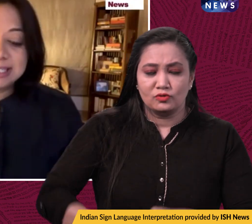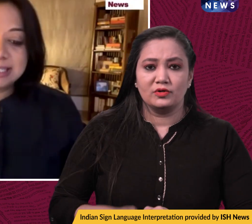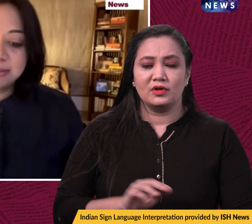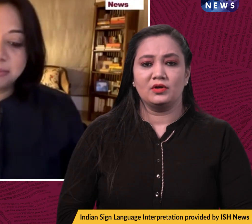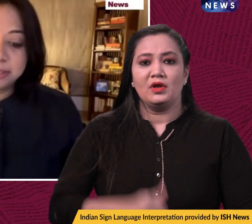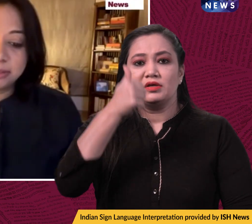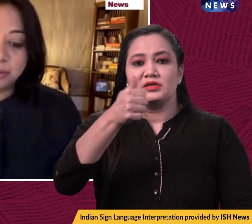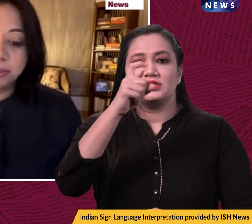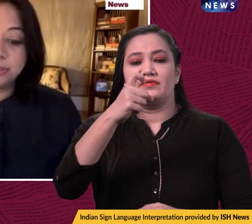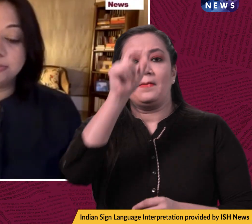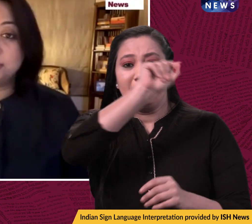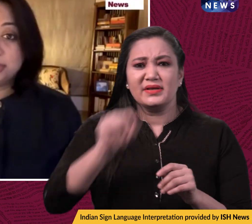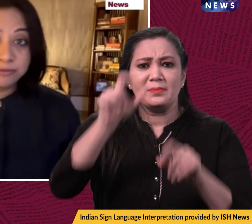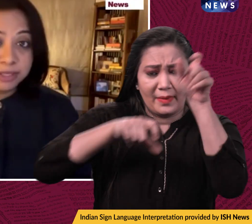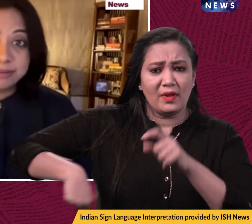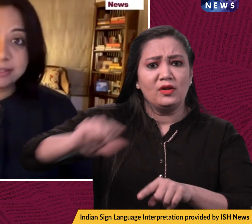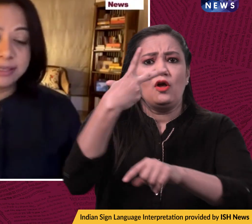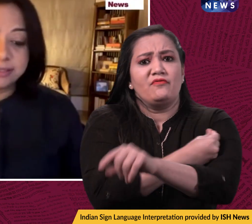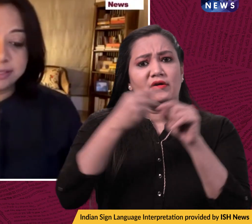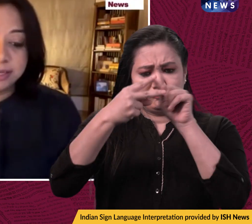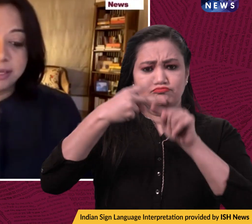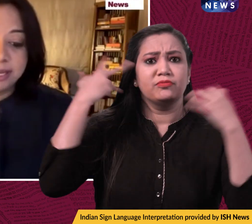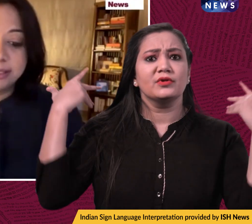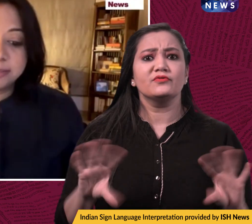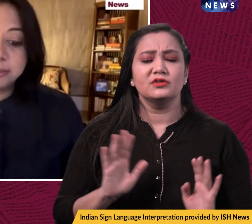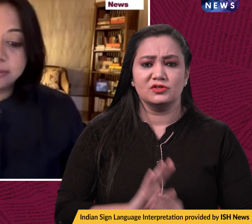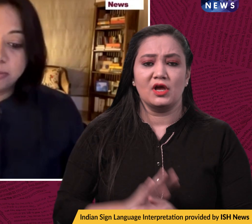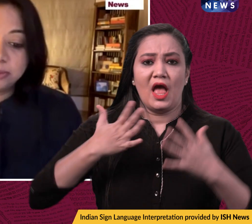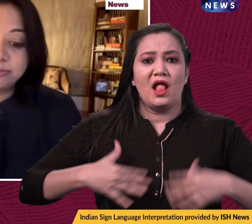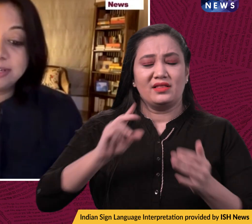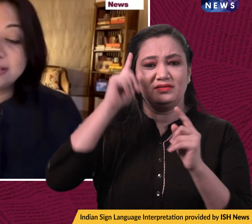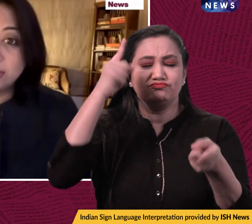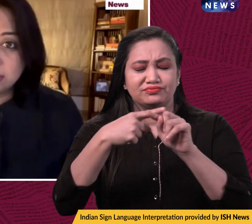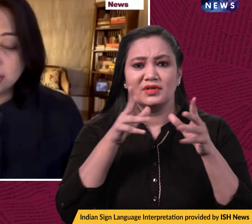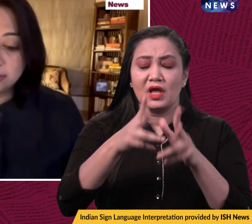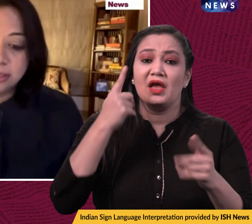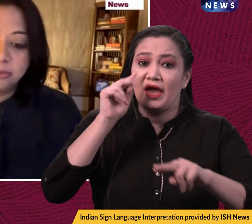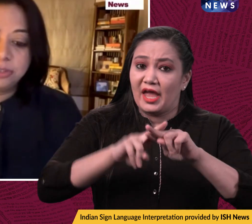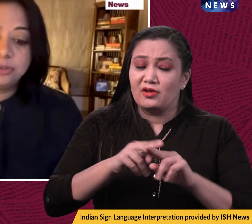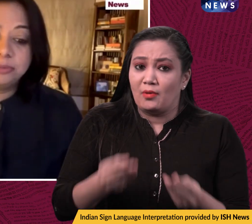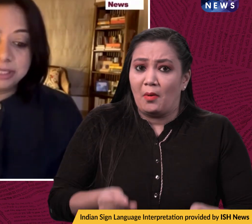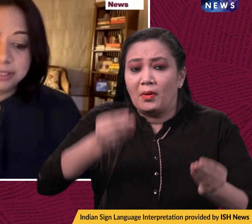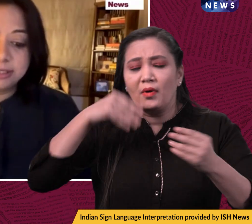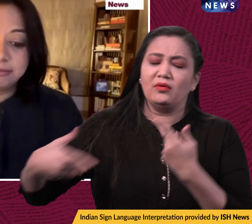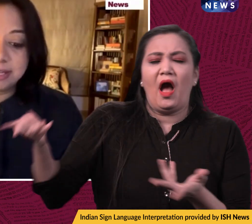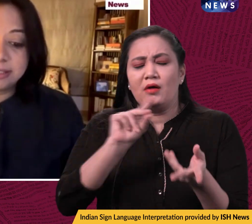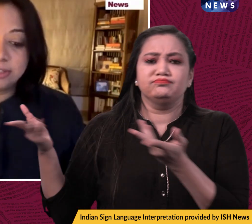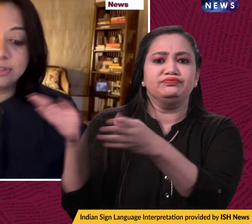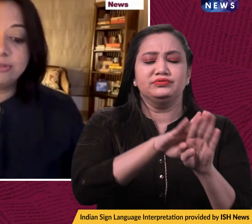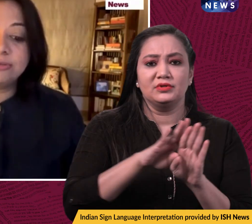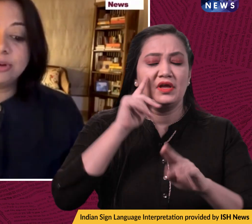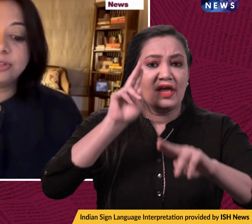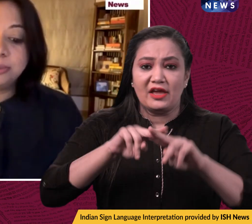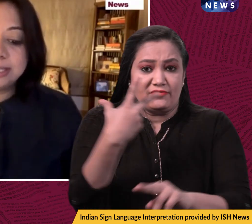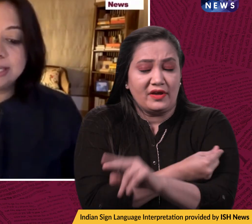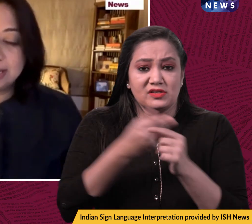Over 67% of the population of Germany is fully vaccinated. Health experts have warned of another lockdown, which could be needed if